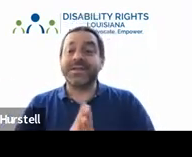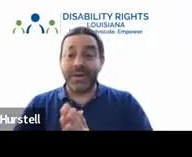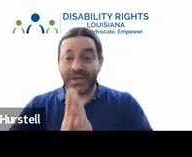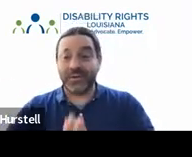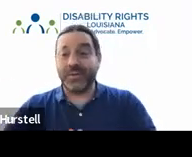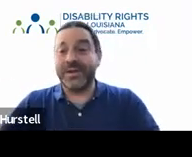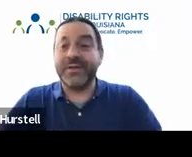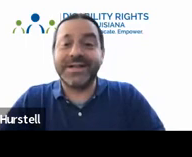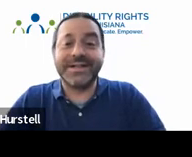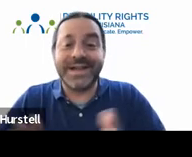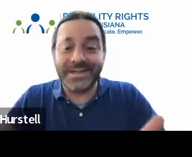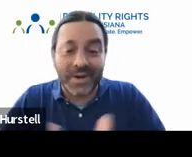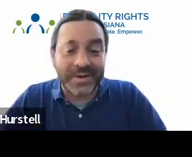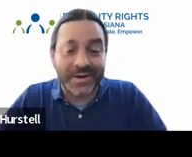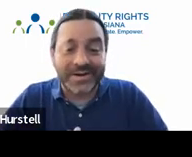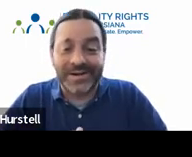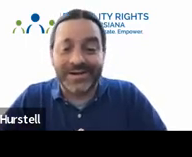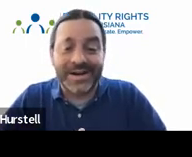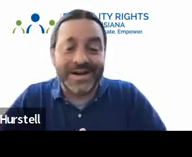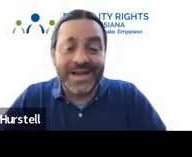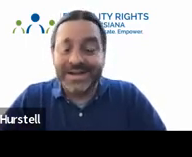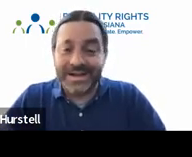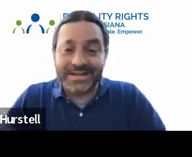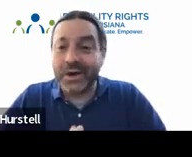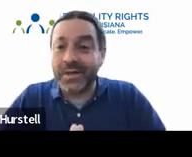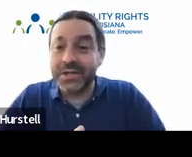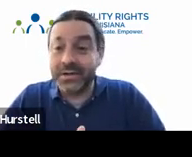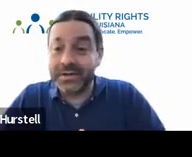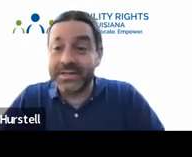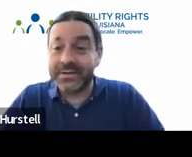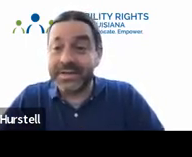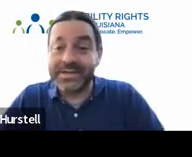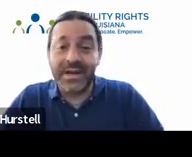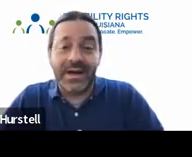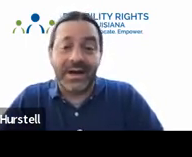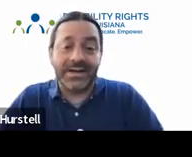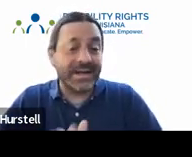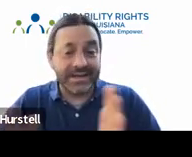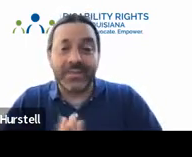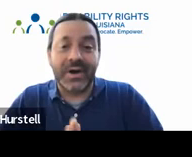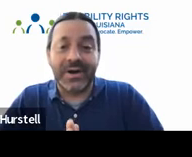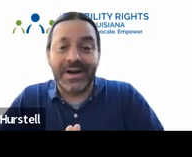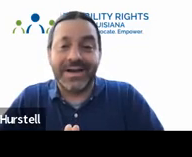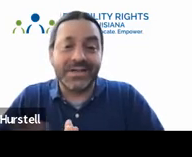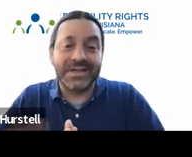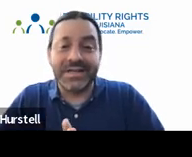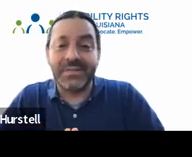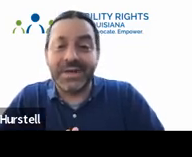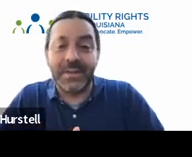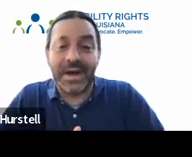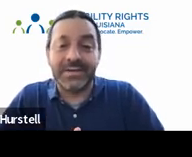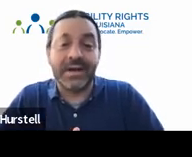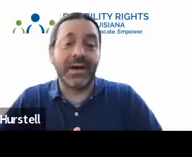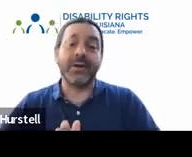Okay, thanks so much, everyone, for attending today's webinar, our next in our Lunch and Learn series. Today's webinar, as you see, is going